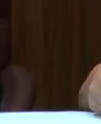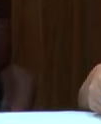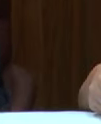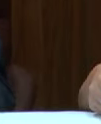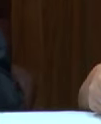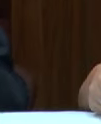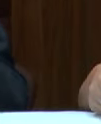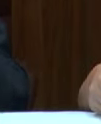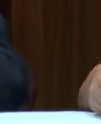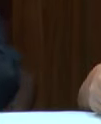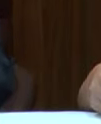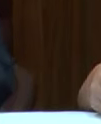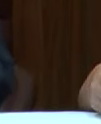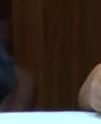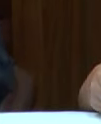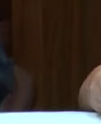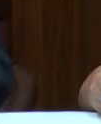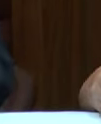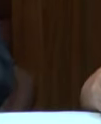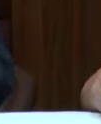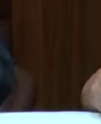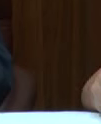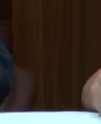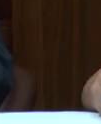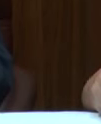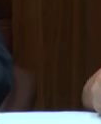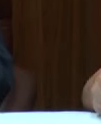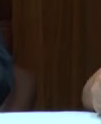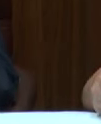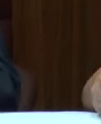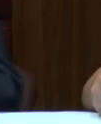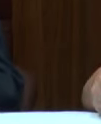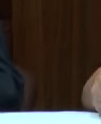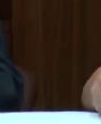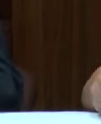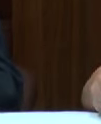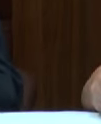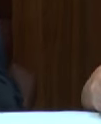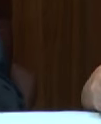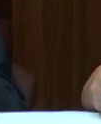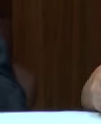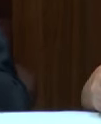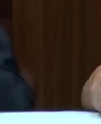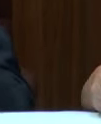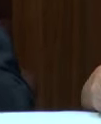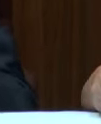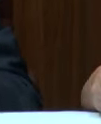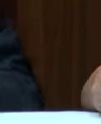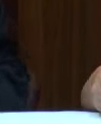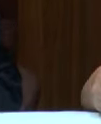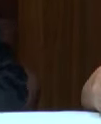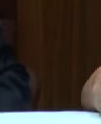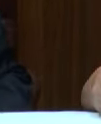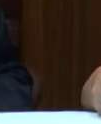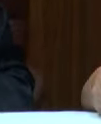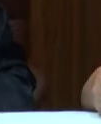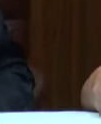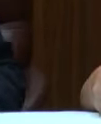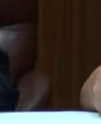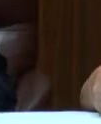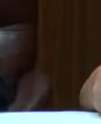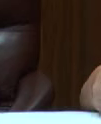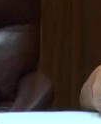to declare an emergency, and for other purposes. An ordinance to dispense with the requirement of competitive bidding as impractical